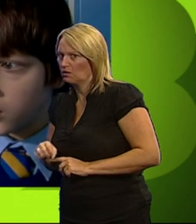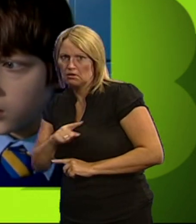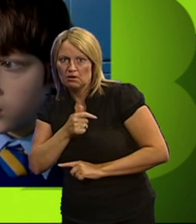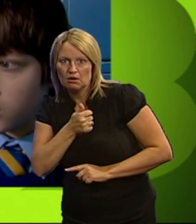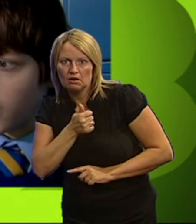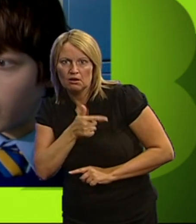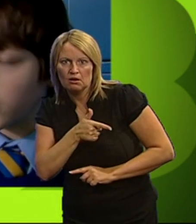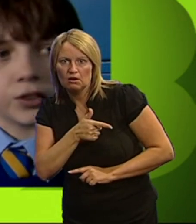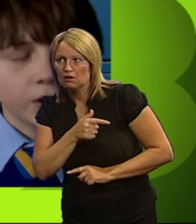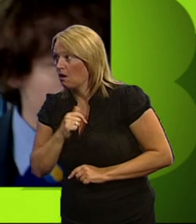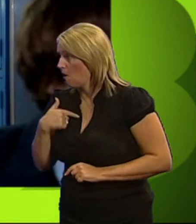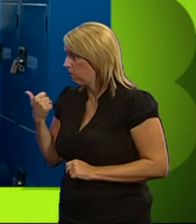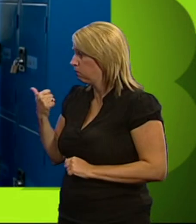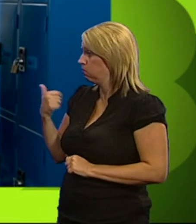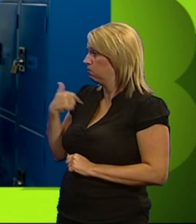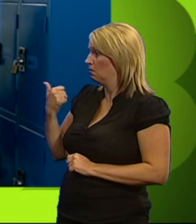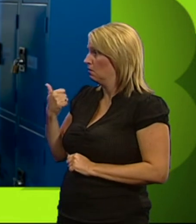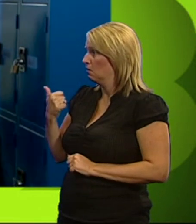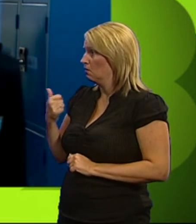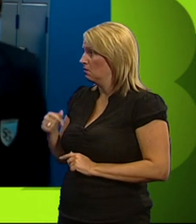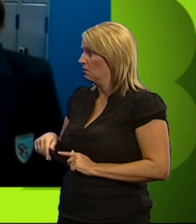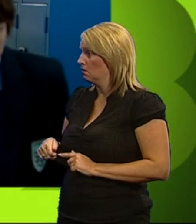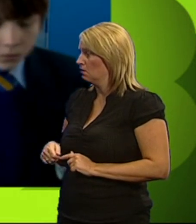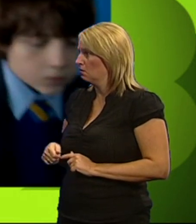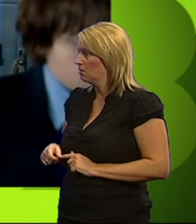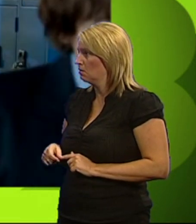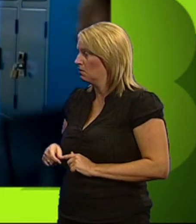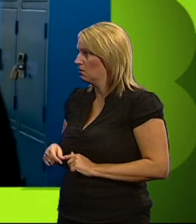Are you okay, Vlad? Yeah, why shouldn't I be?